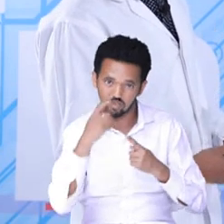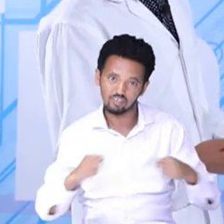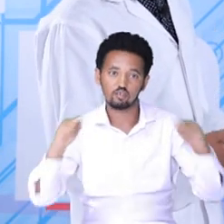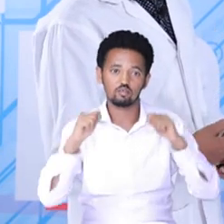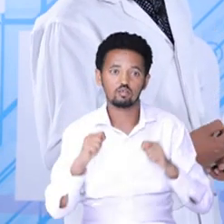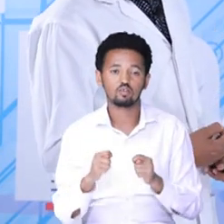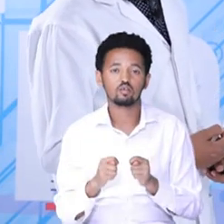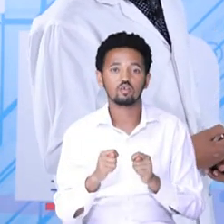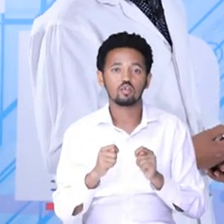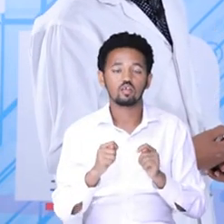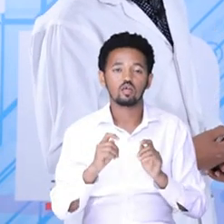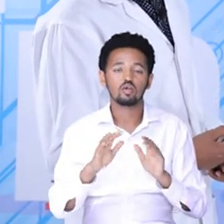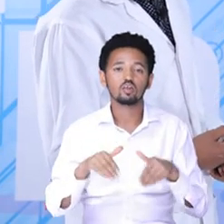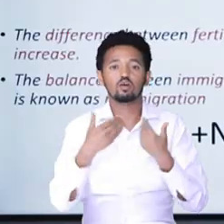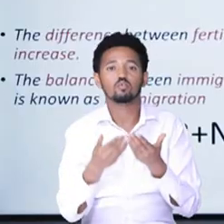For example,